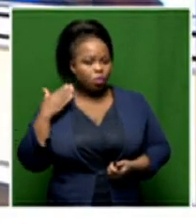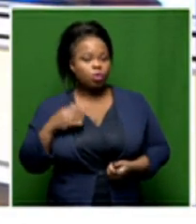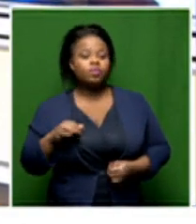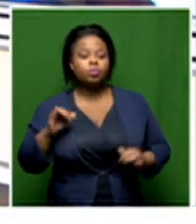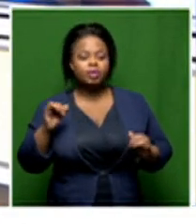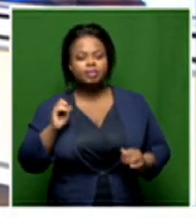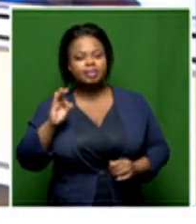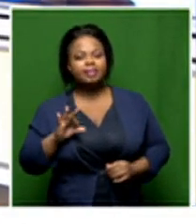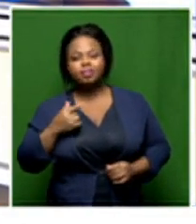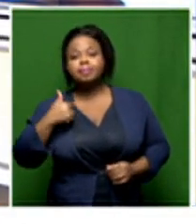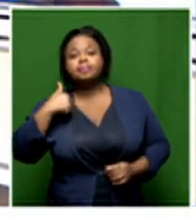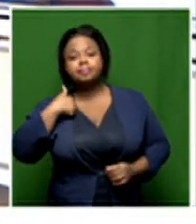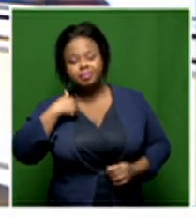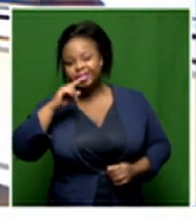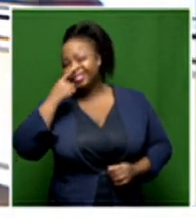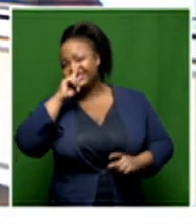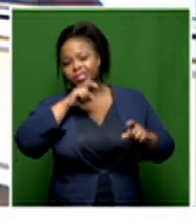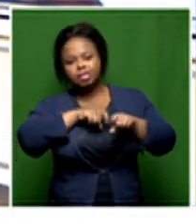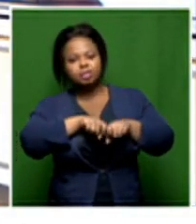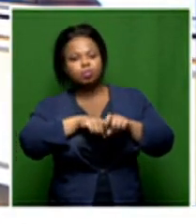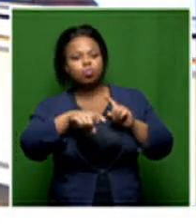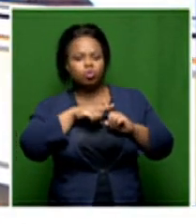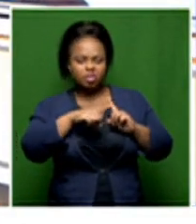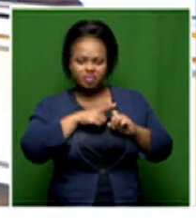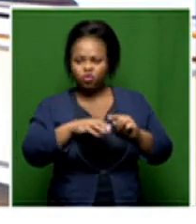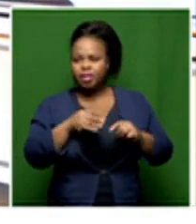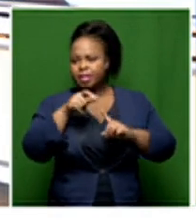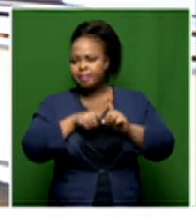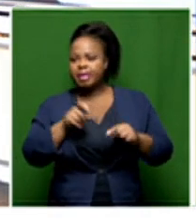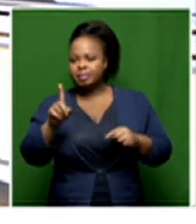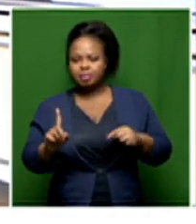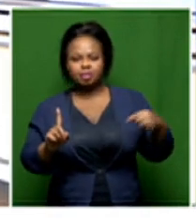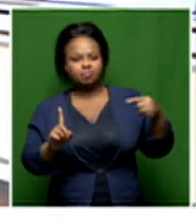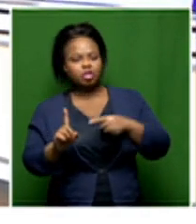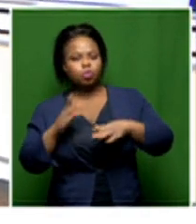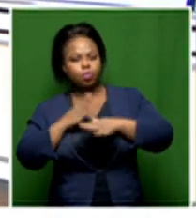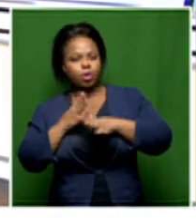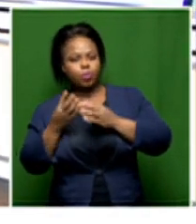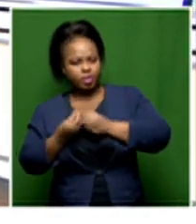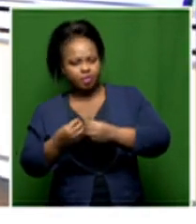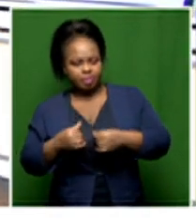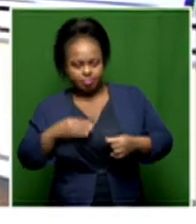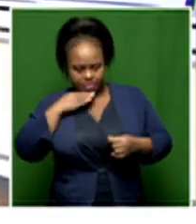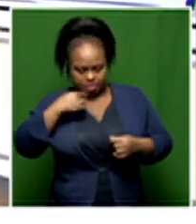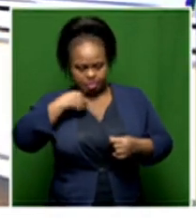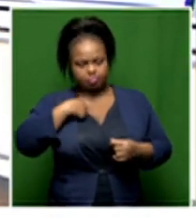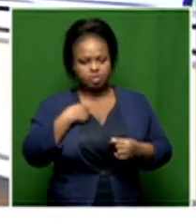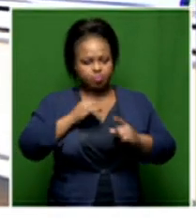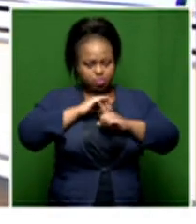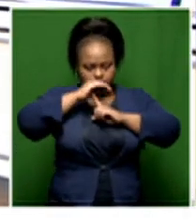person who actually tested positive, but someone who's just been exposed and you now have to take precautionary